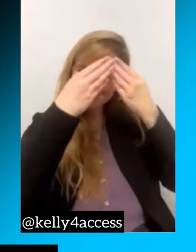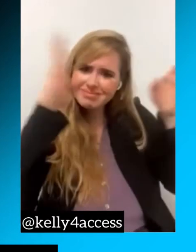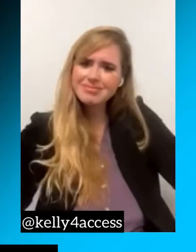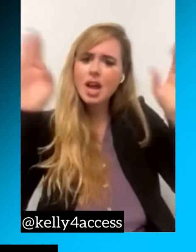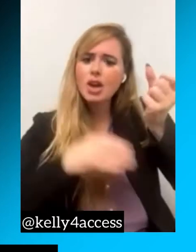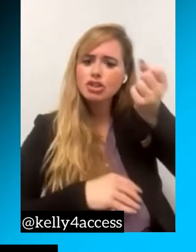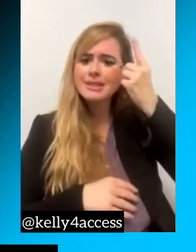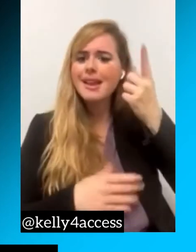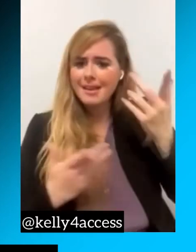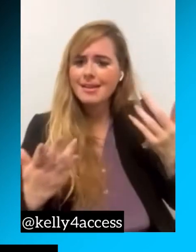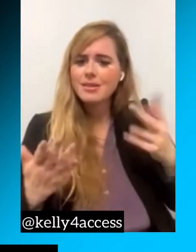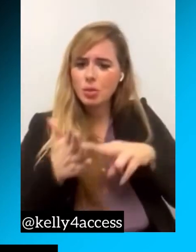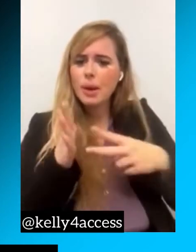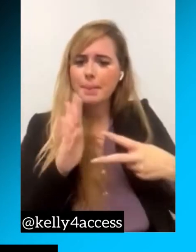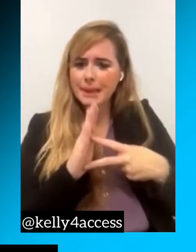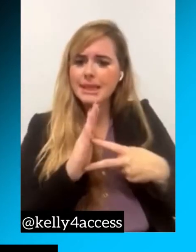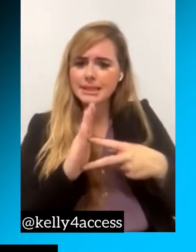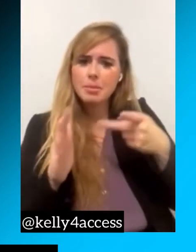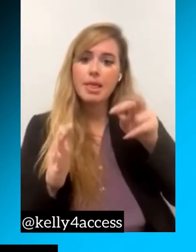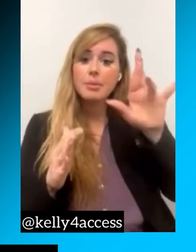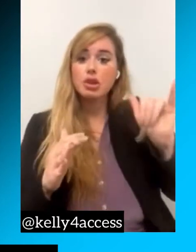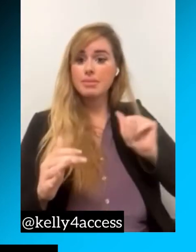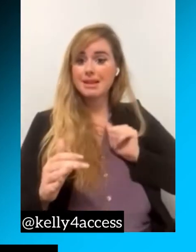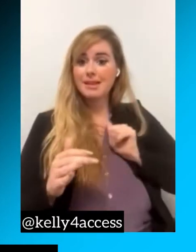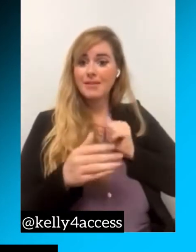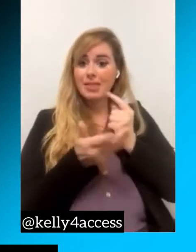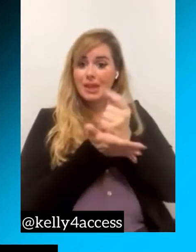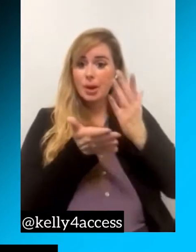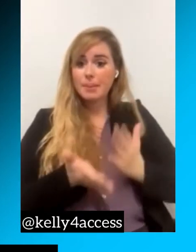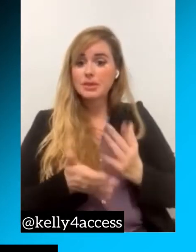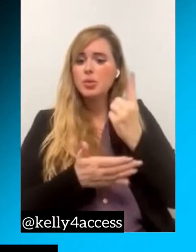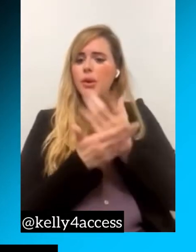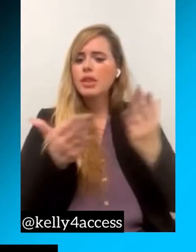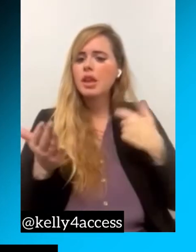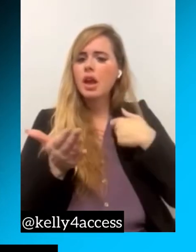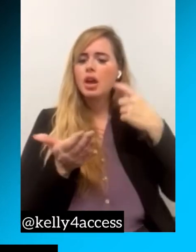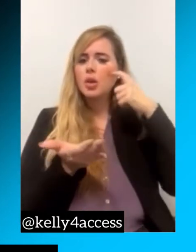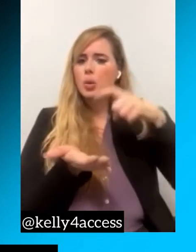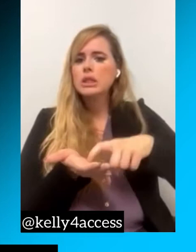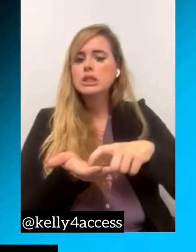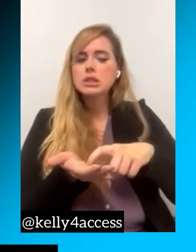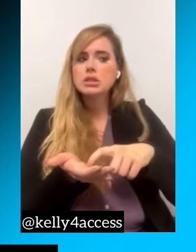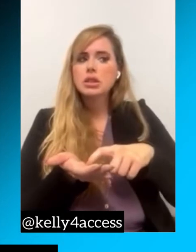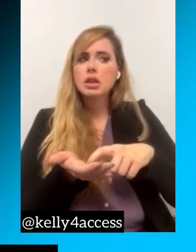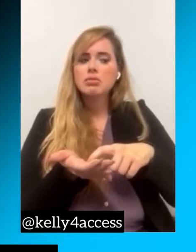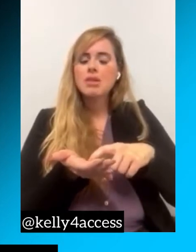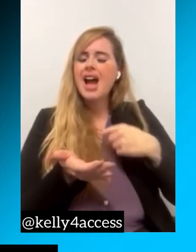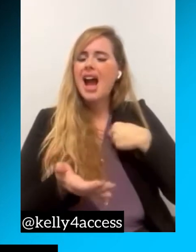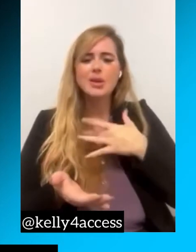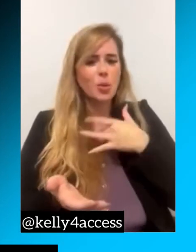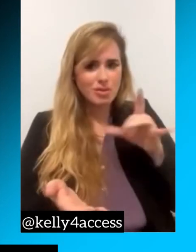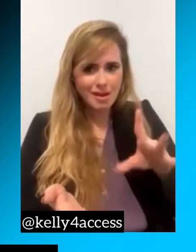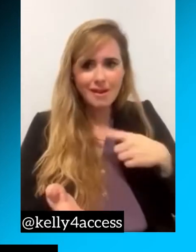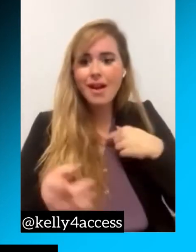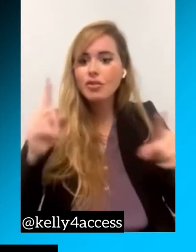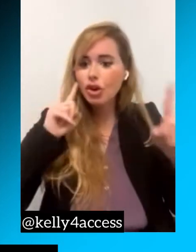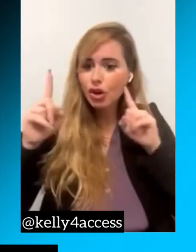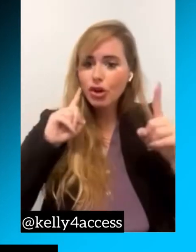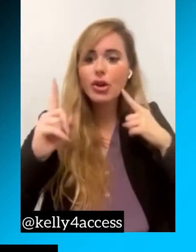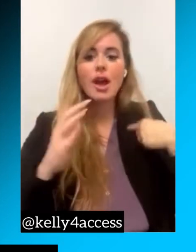And for myself as a therapist, like one of the things that I don't like, I've heard and I've read a lot